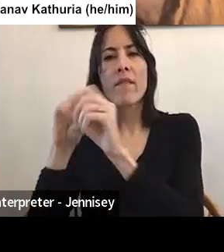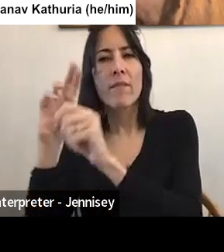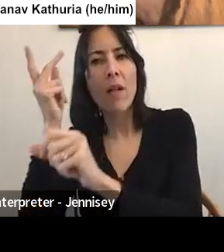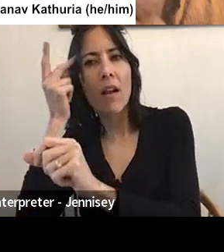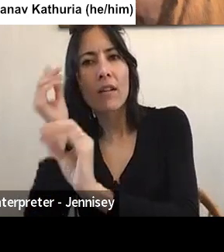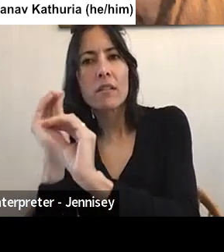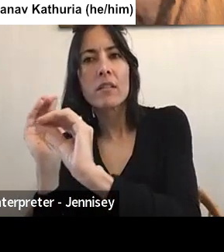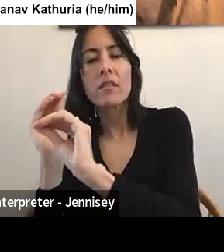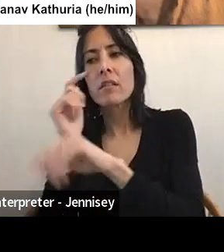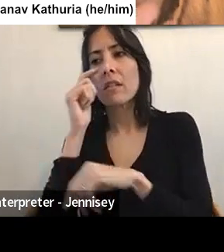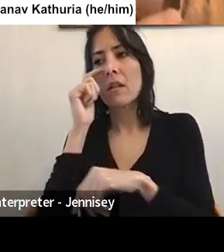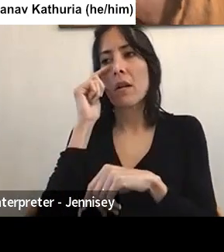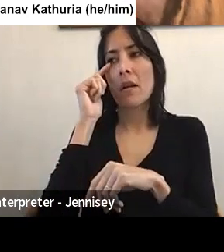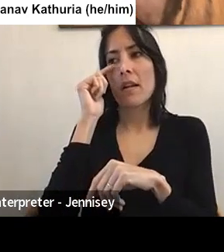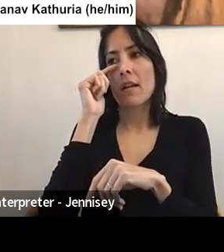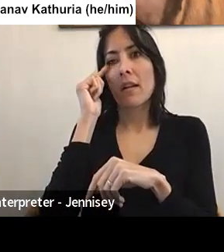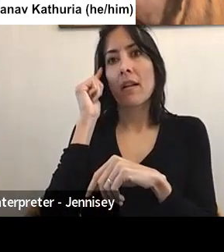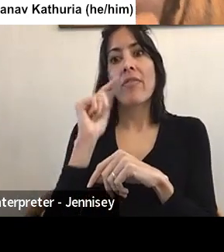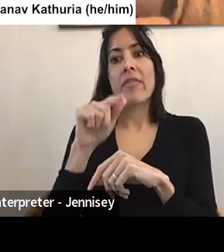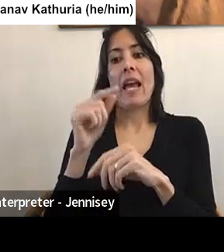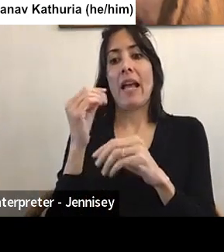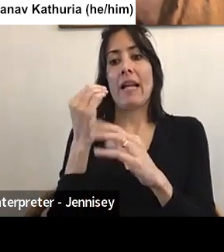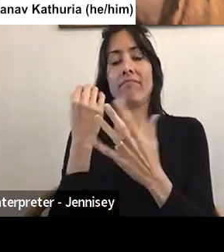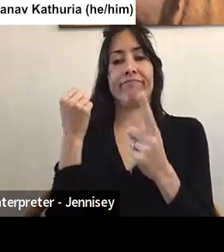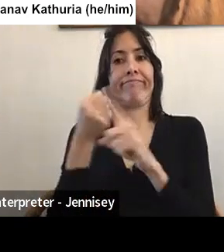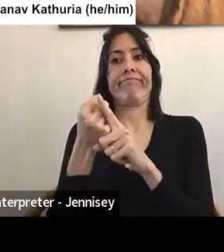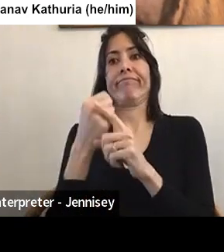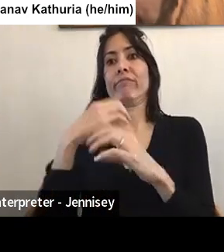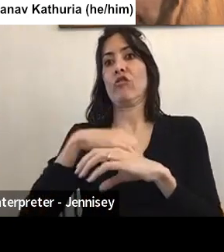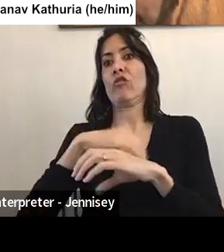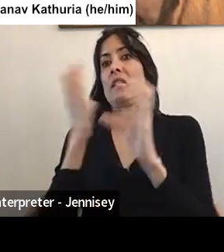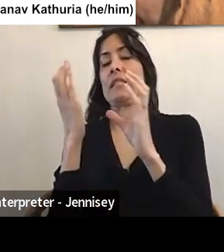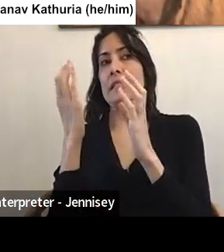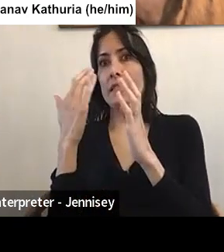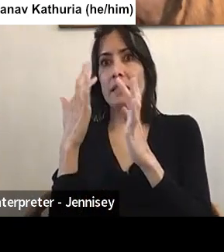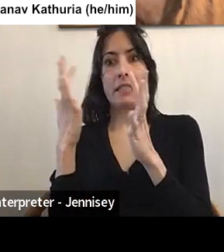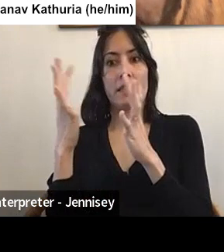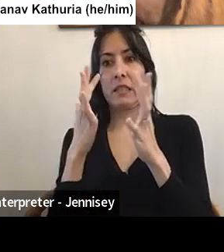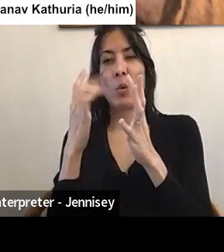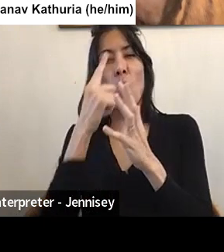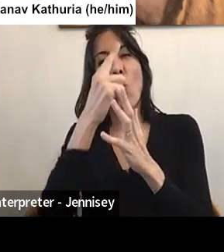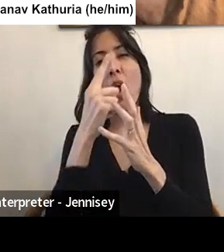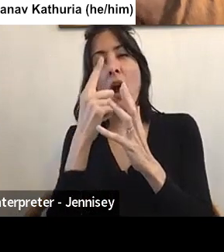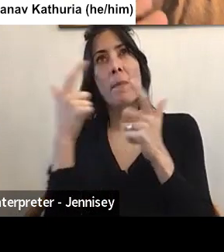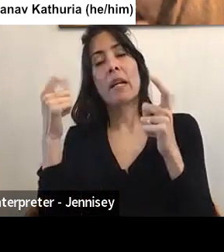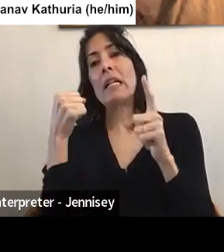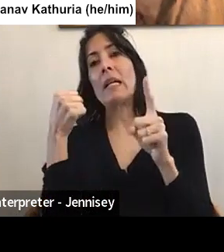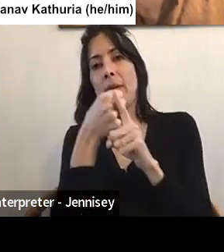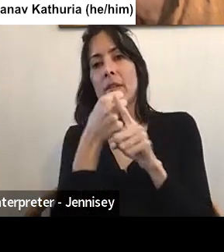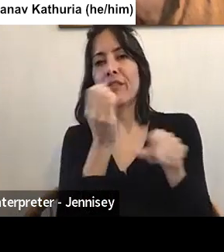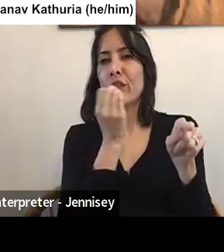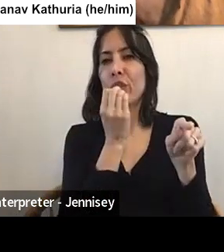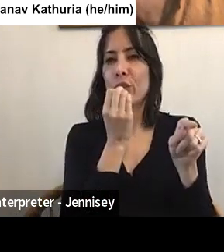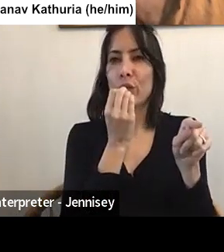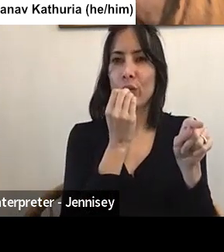crisis, food conditions, especially on the inside, are one of the first things to worsen. So we really wanted to understand, okay, what is the impact